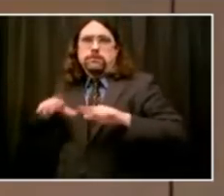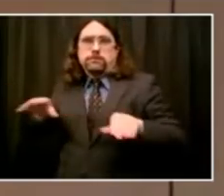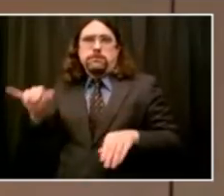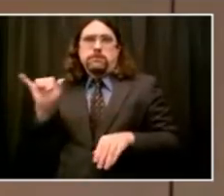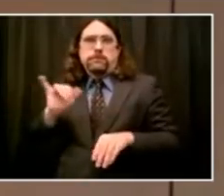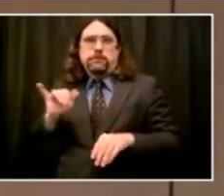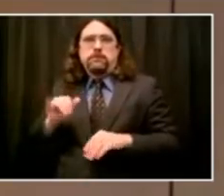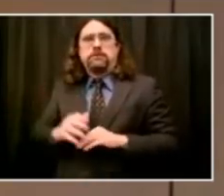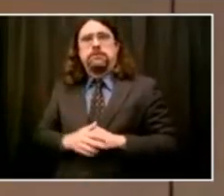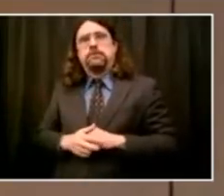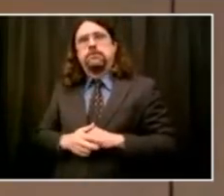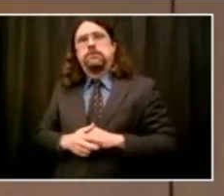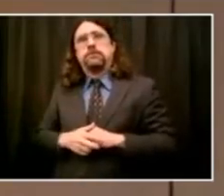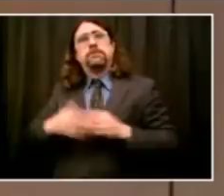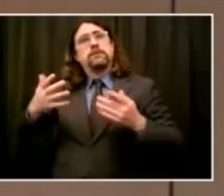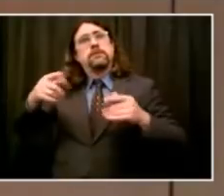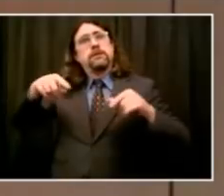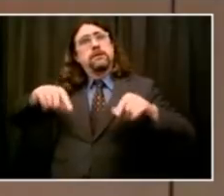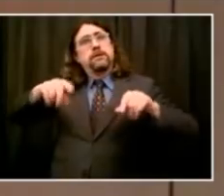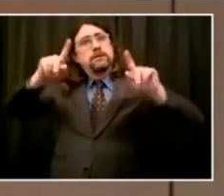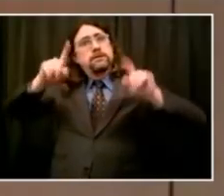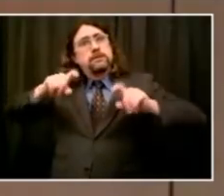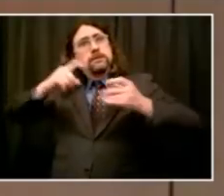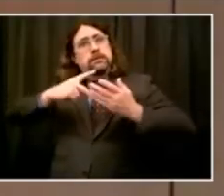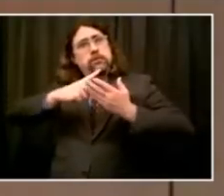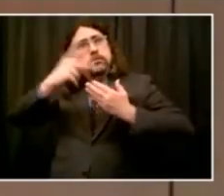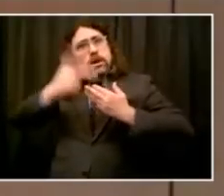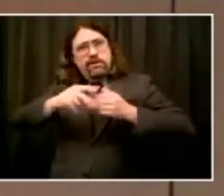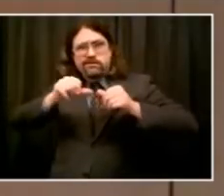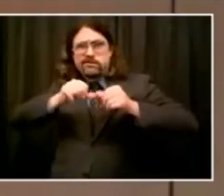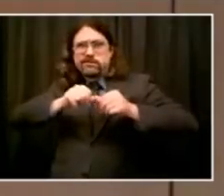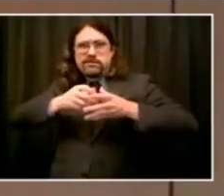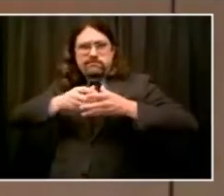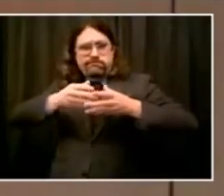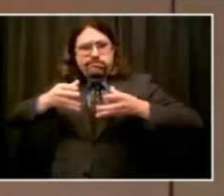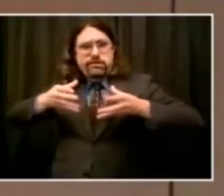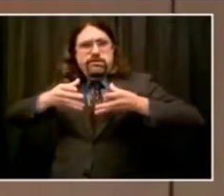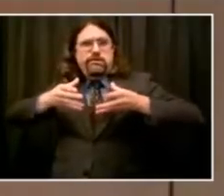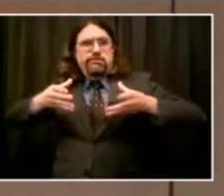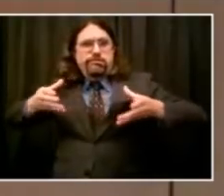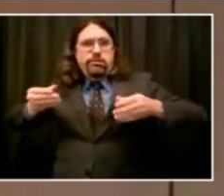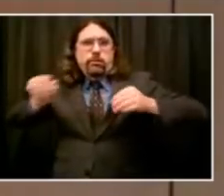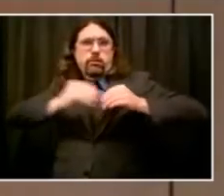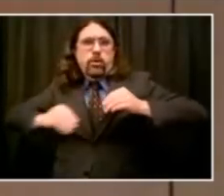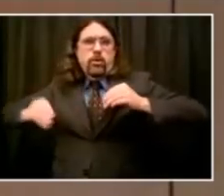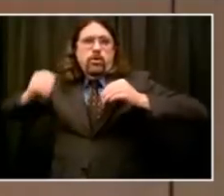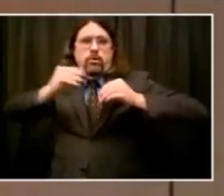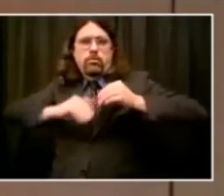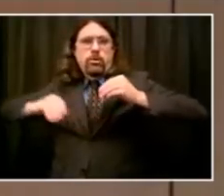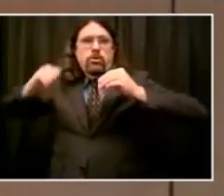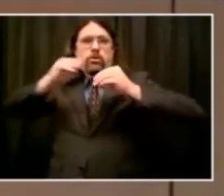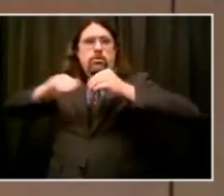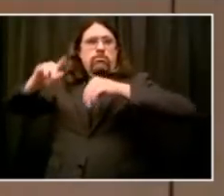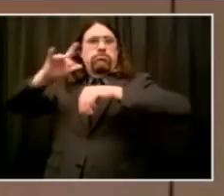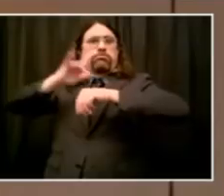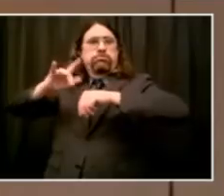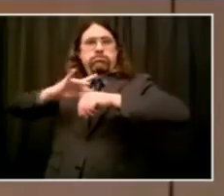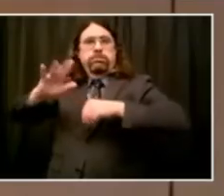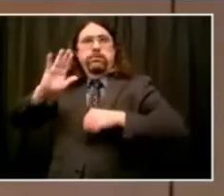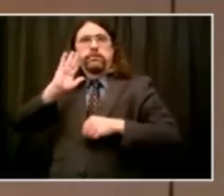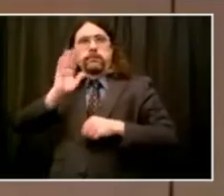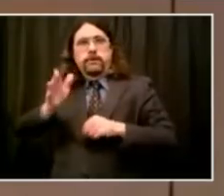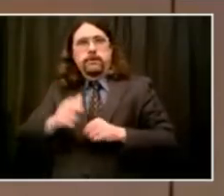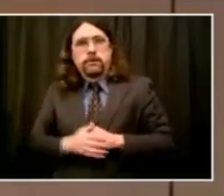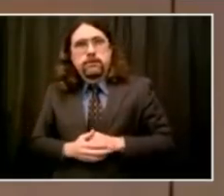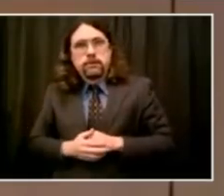the main message is remains the same, meaning that if you are in these